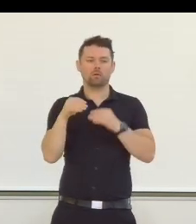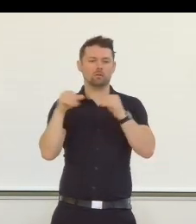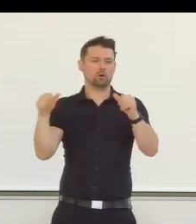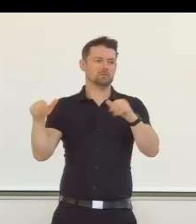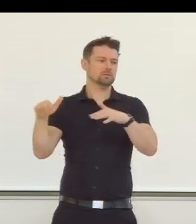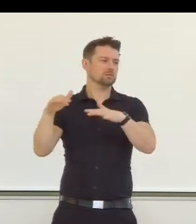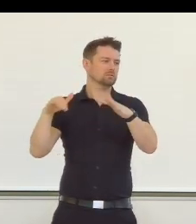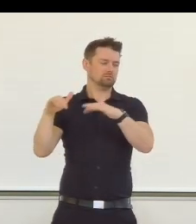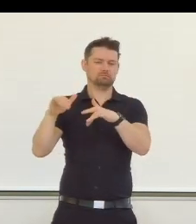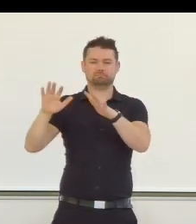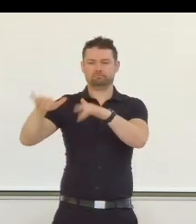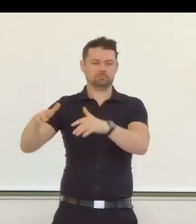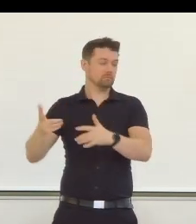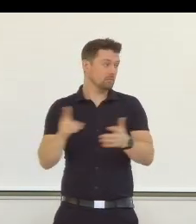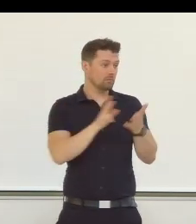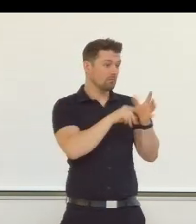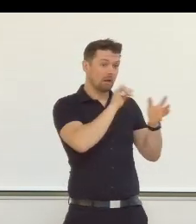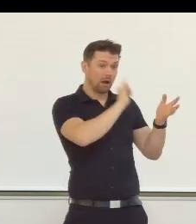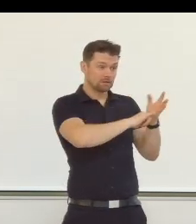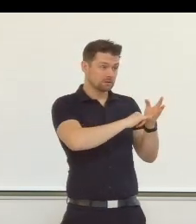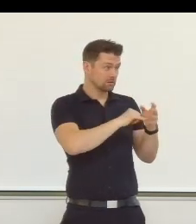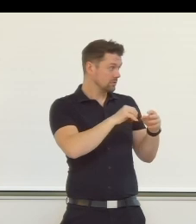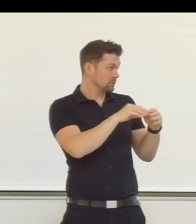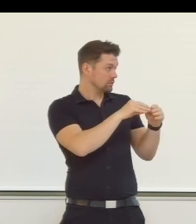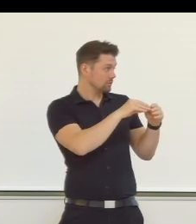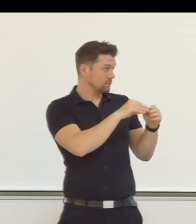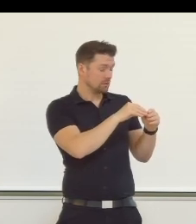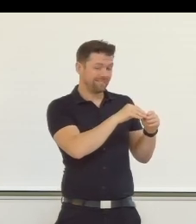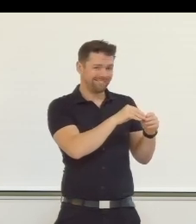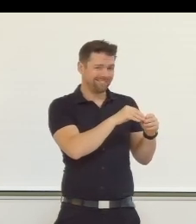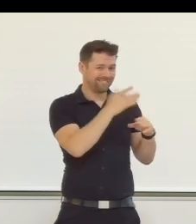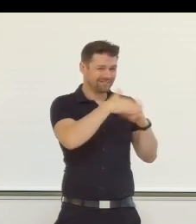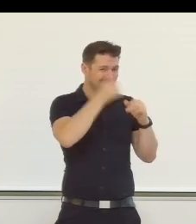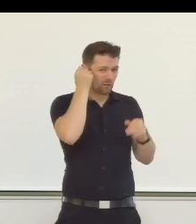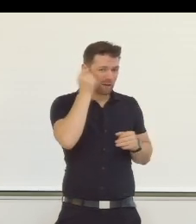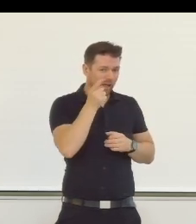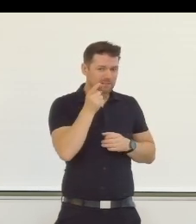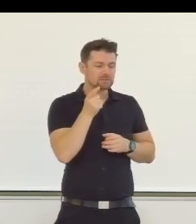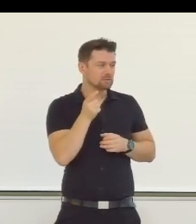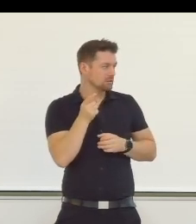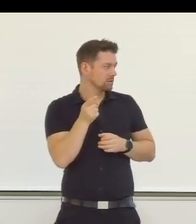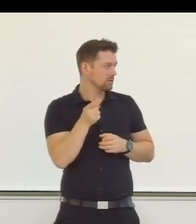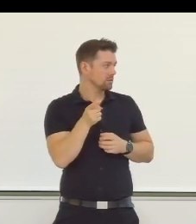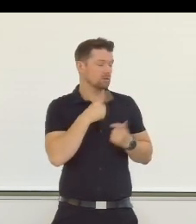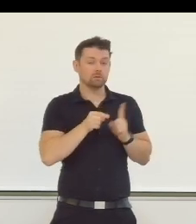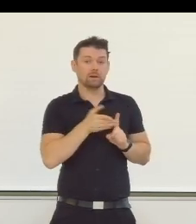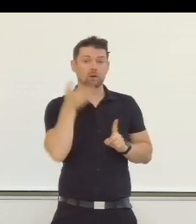I think we all know that. But on Mars, what often gets overlooked is that one of the reasons why we're going to